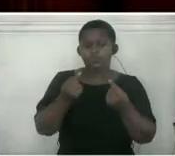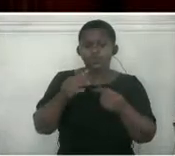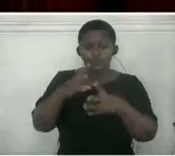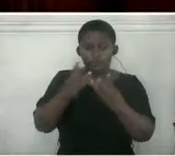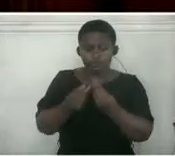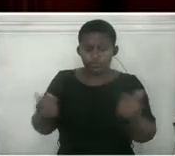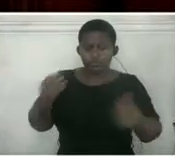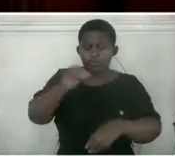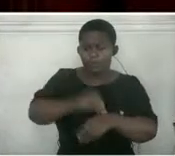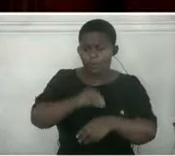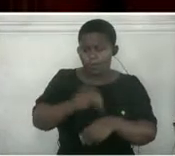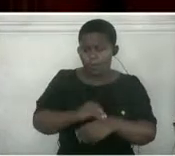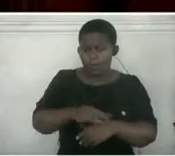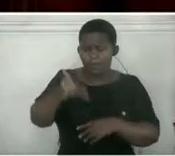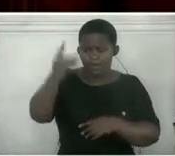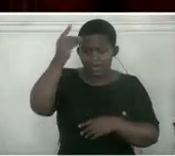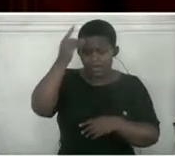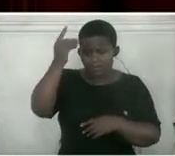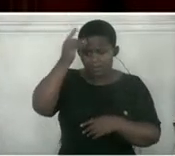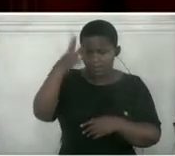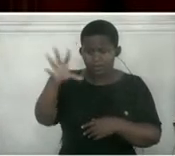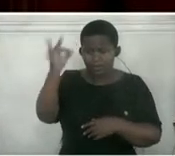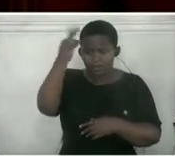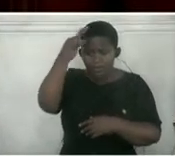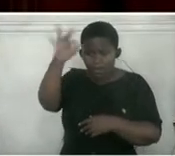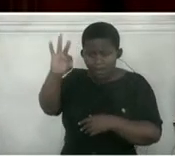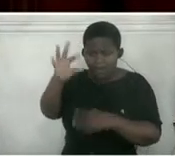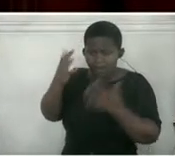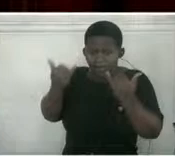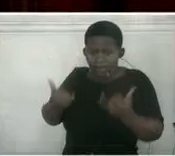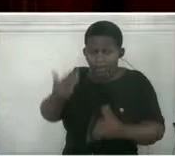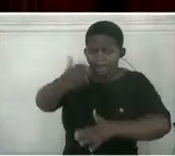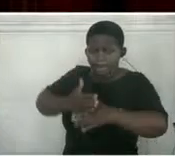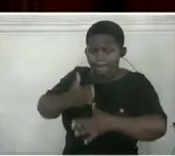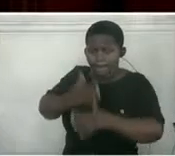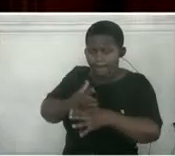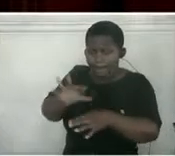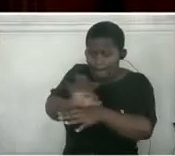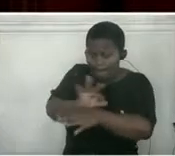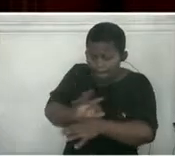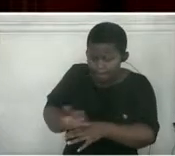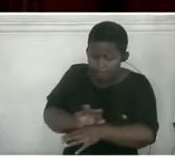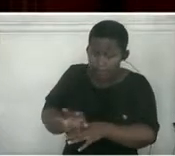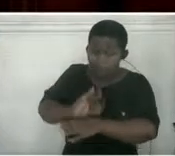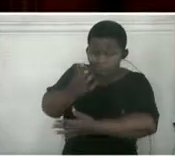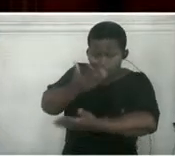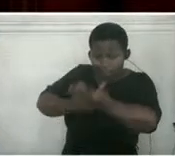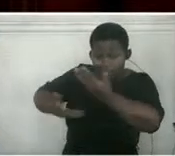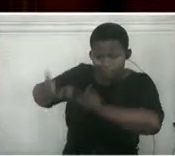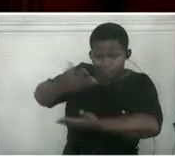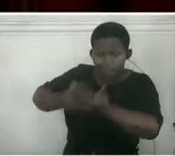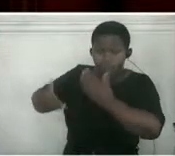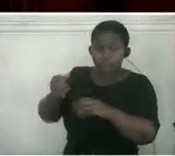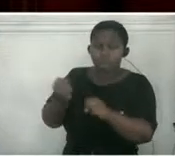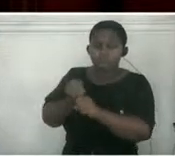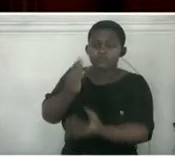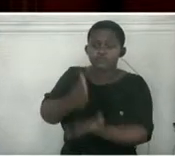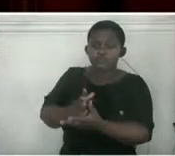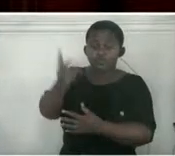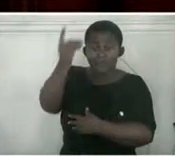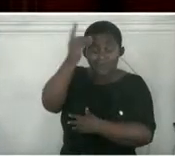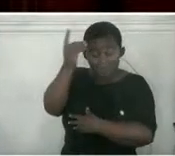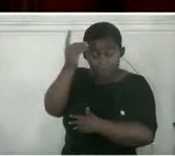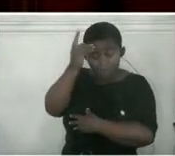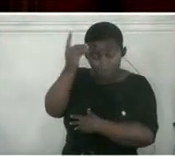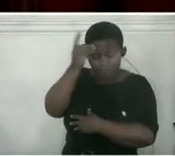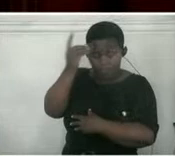the Durban Port. Government is currently working on plans to engage and ensure that Durban